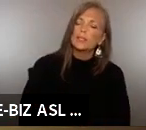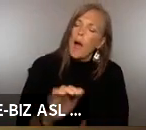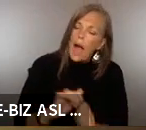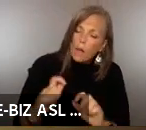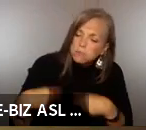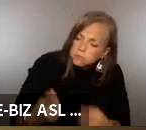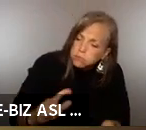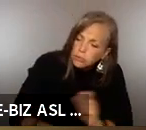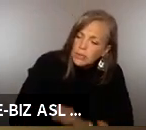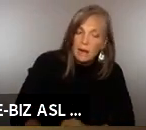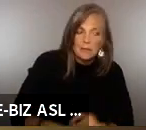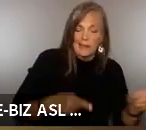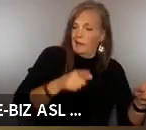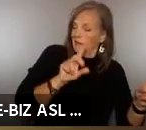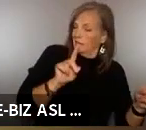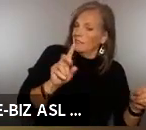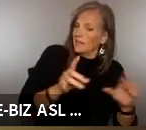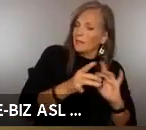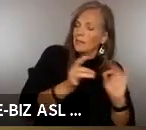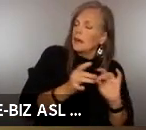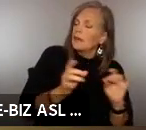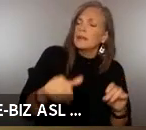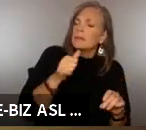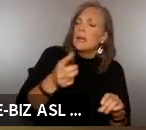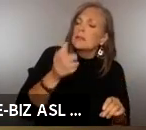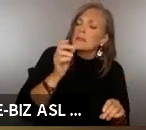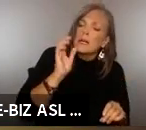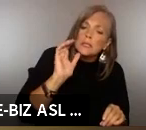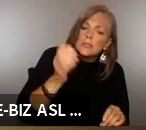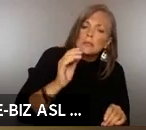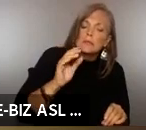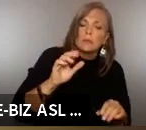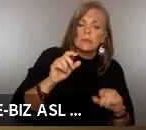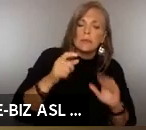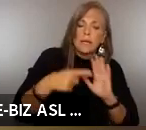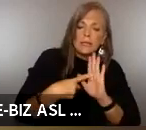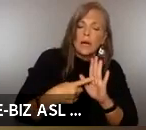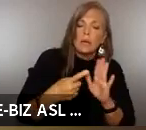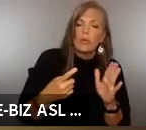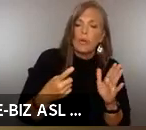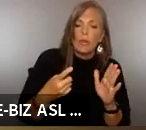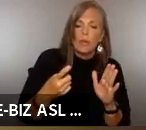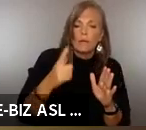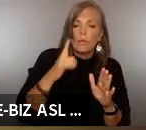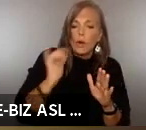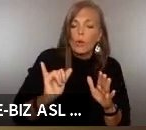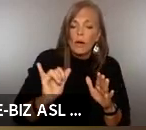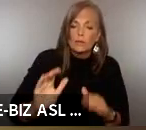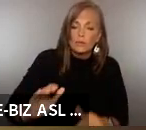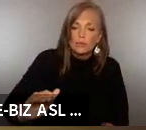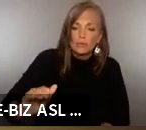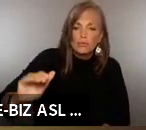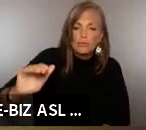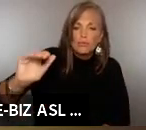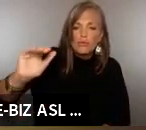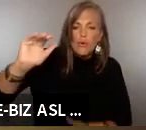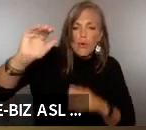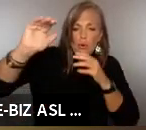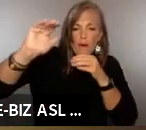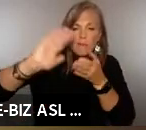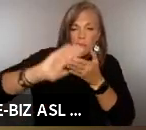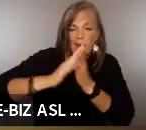be an example for all of you of like what it is to grow old on the spectrum, if there is really that